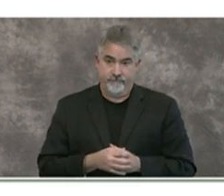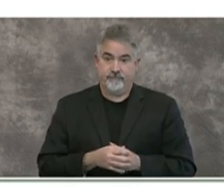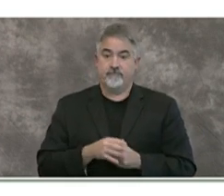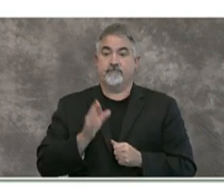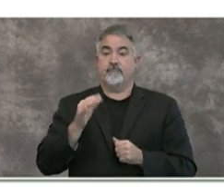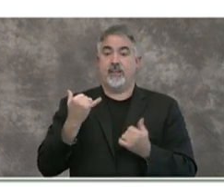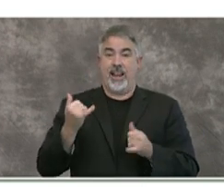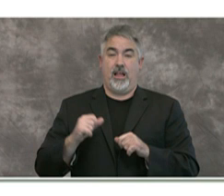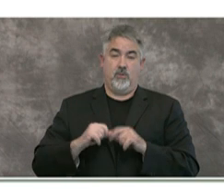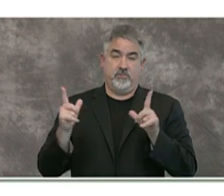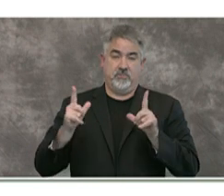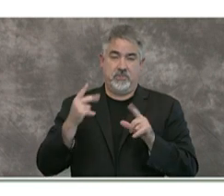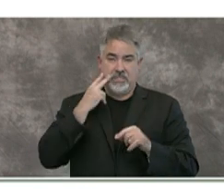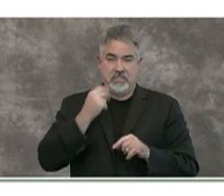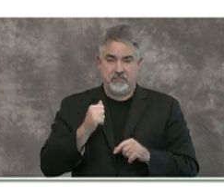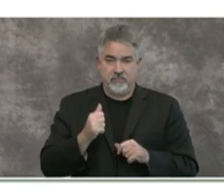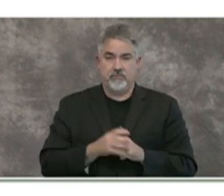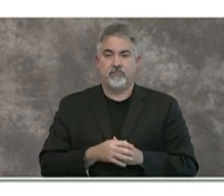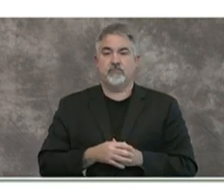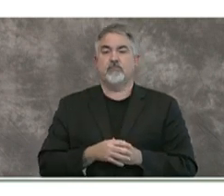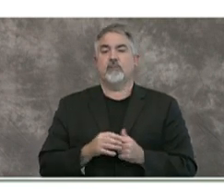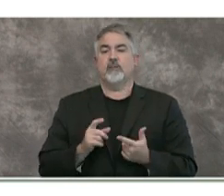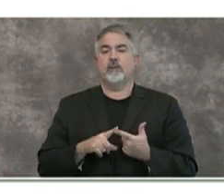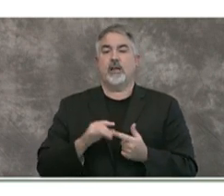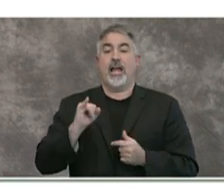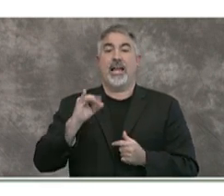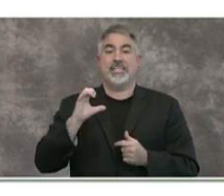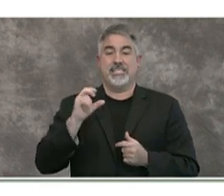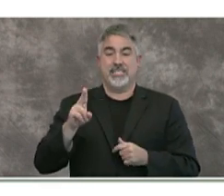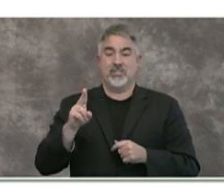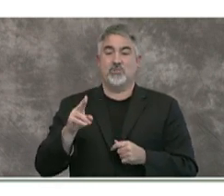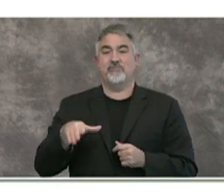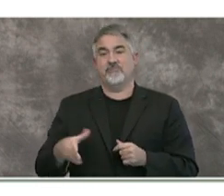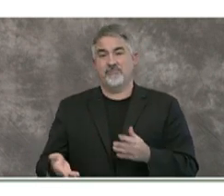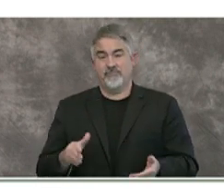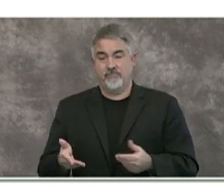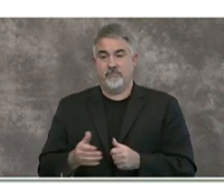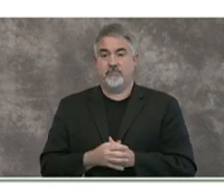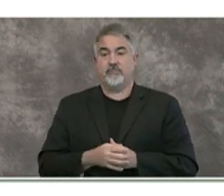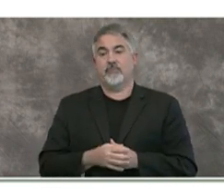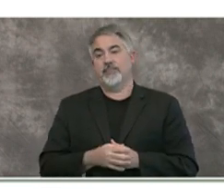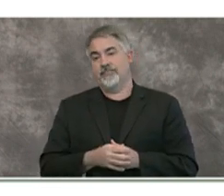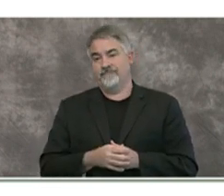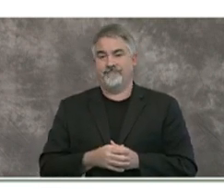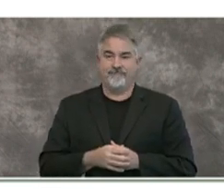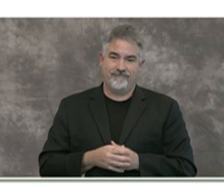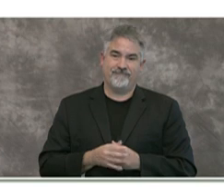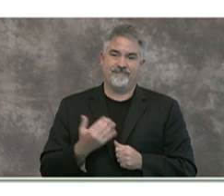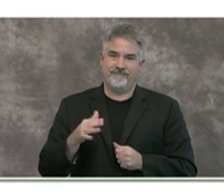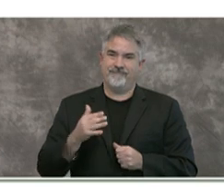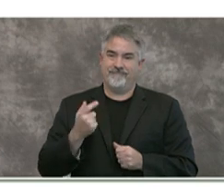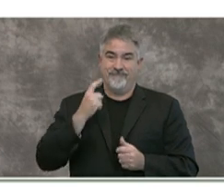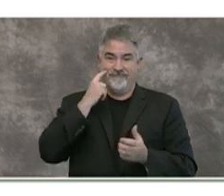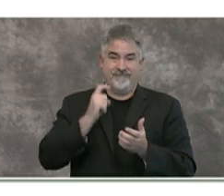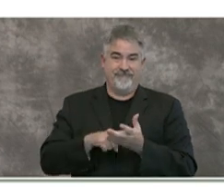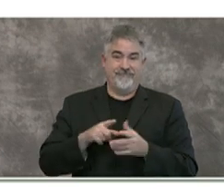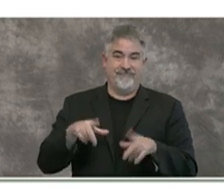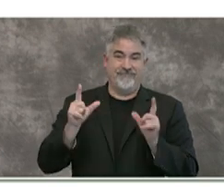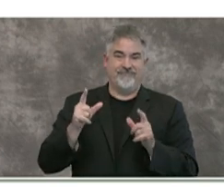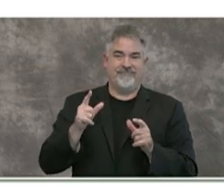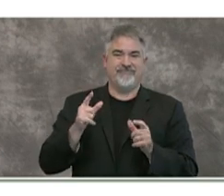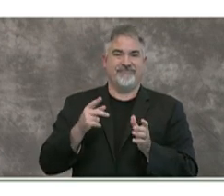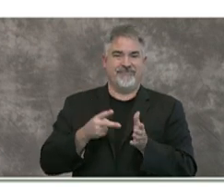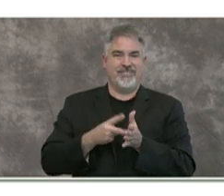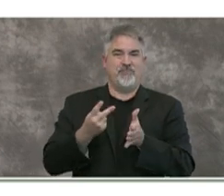positives, hospitalizations, ICUs, and the unfortunate loss of life. Again, we're still seeing in most of these a doubling